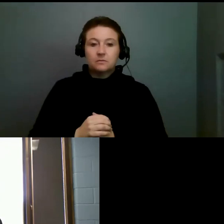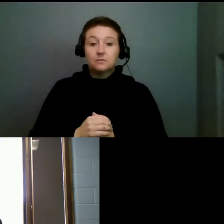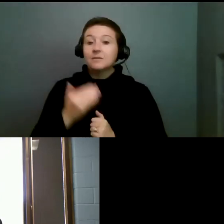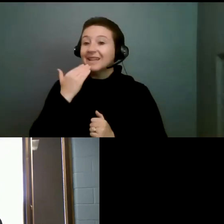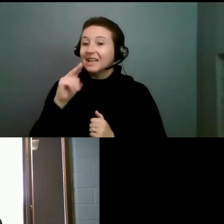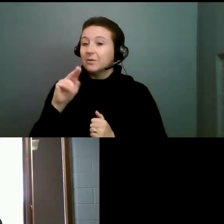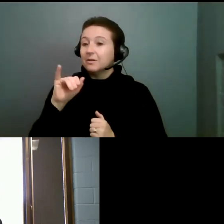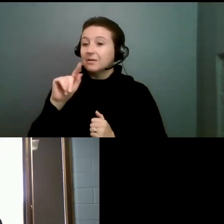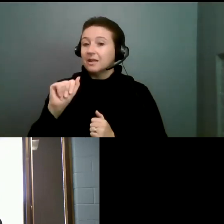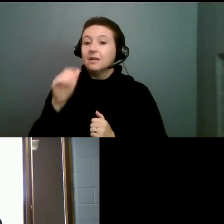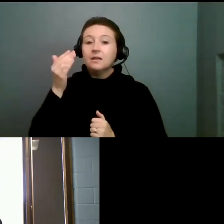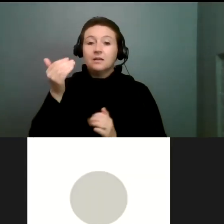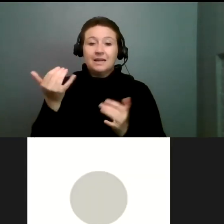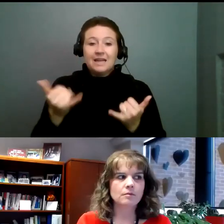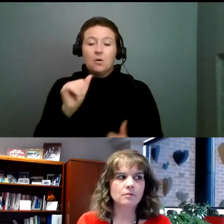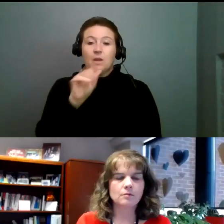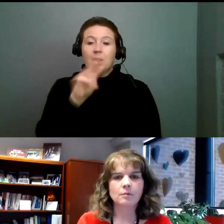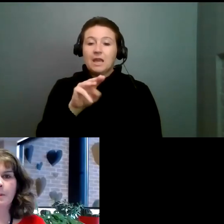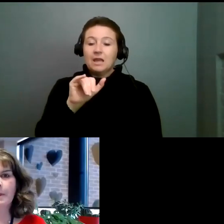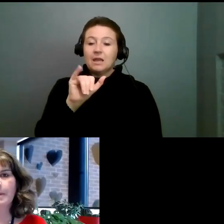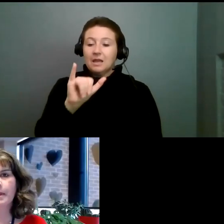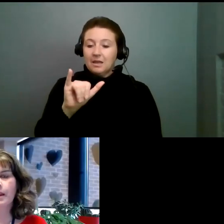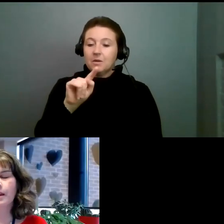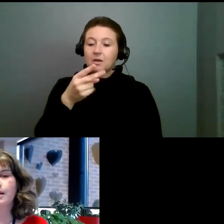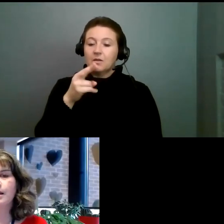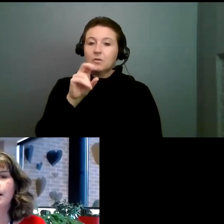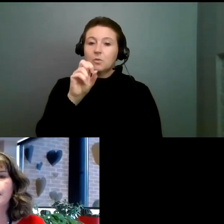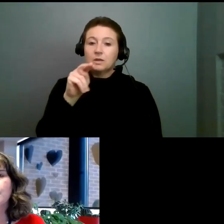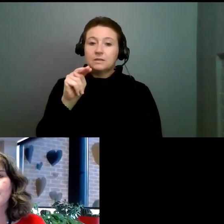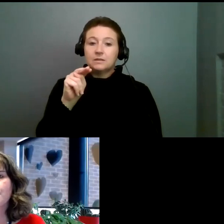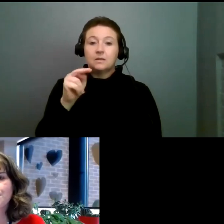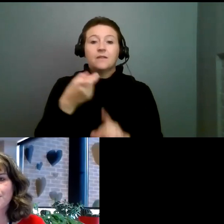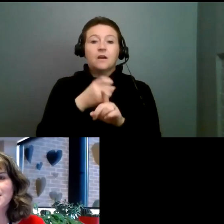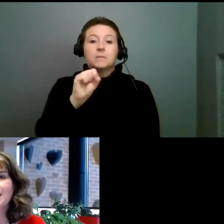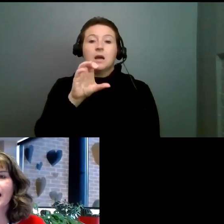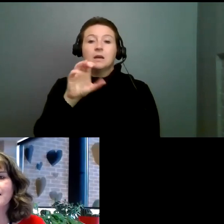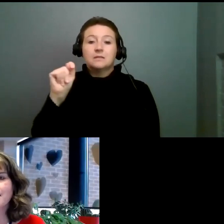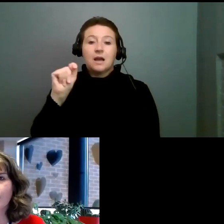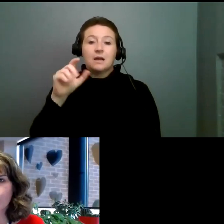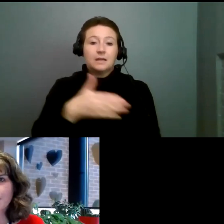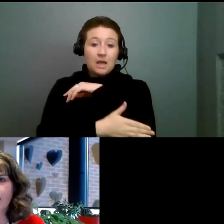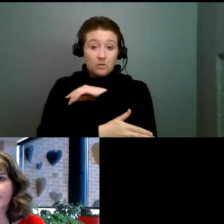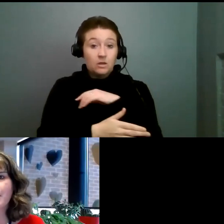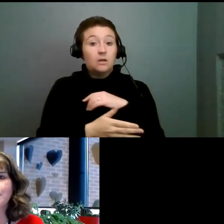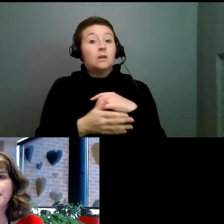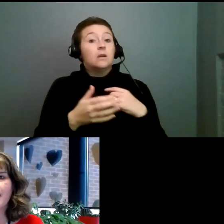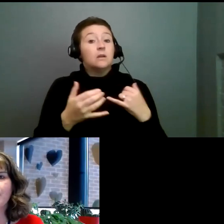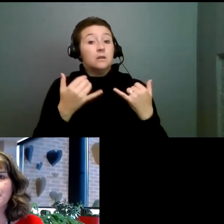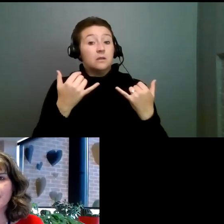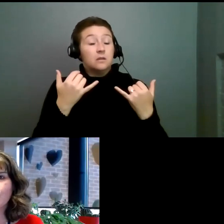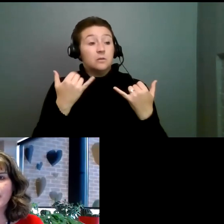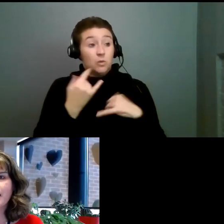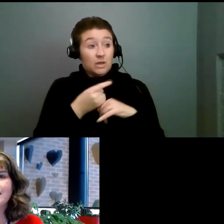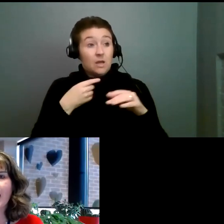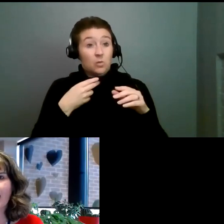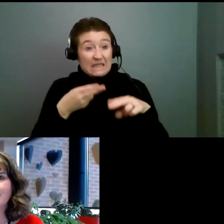Thank you, Nita. And again, we'll hear from Amy Thoreson with the Scott County Health Department. Surges in cases that we're talking about today mean